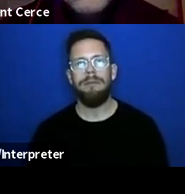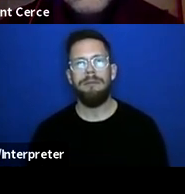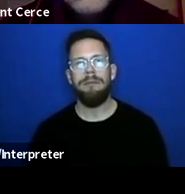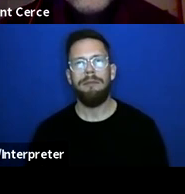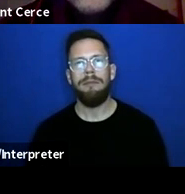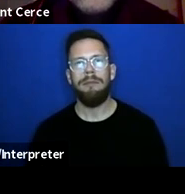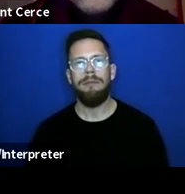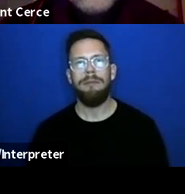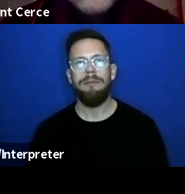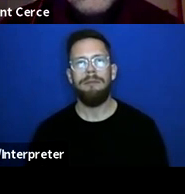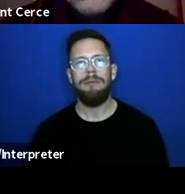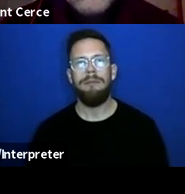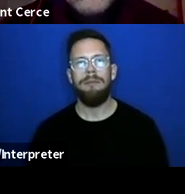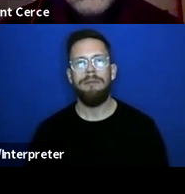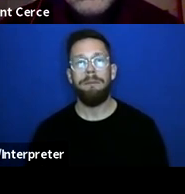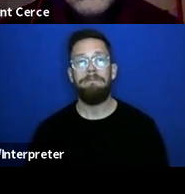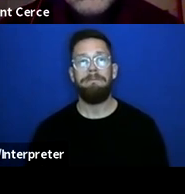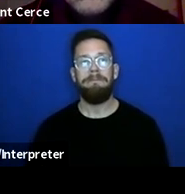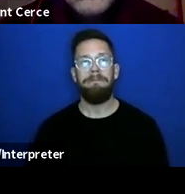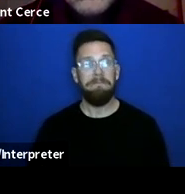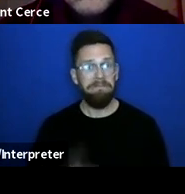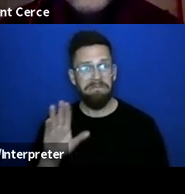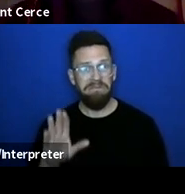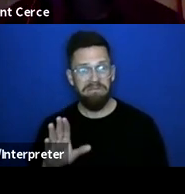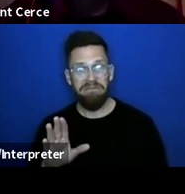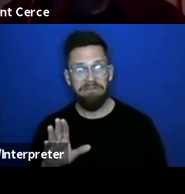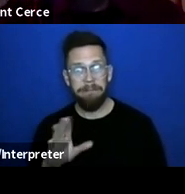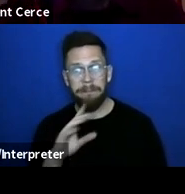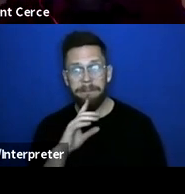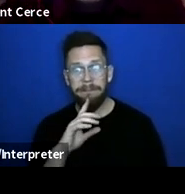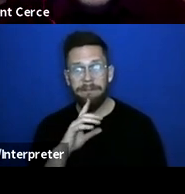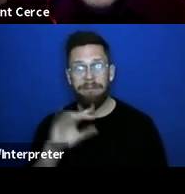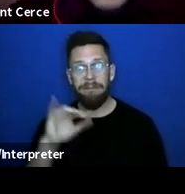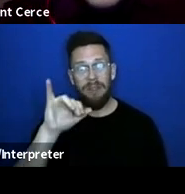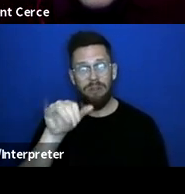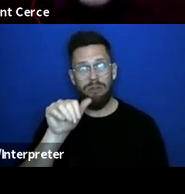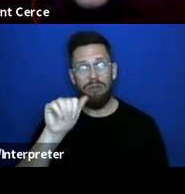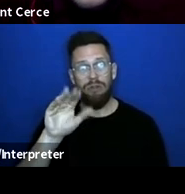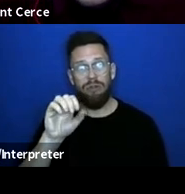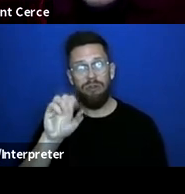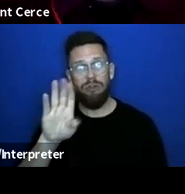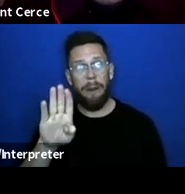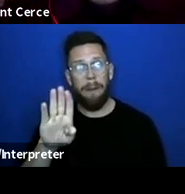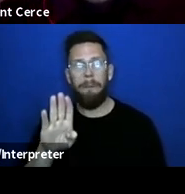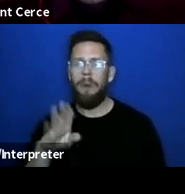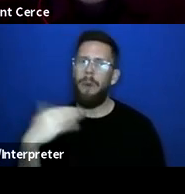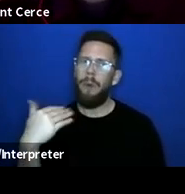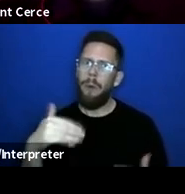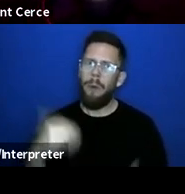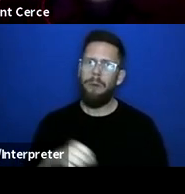First and foremost, I want to say how proud I am of Jacob. Jacob is actually a good friend of mine. We've watched a lot of football